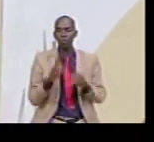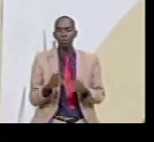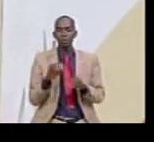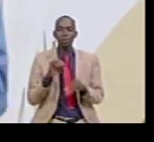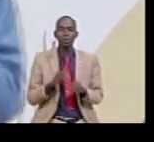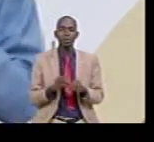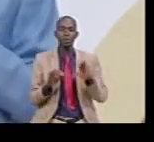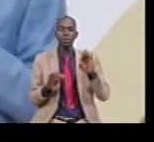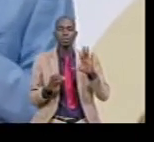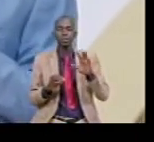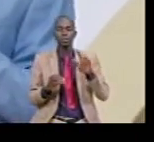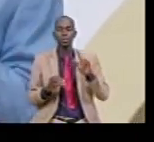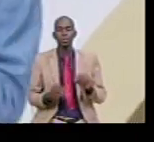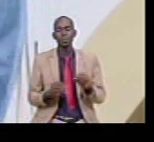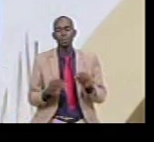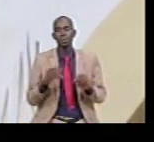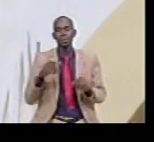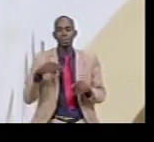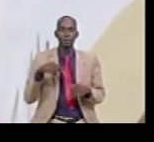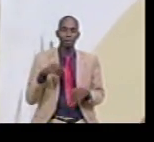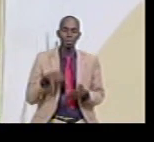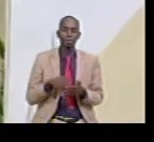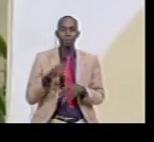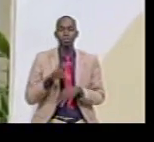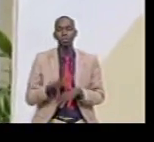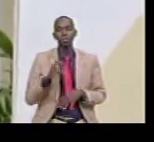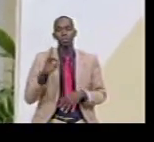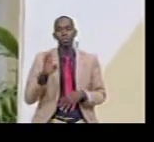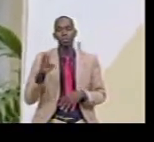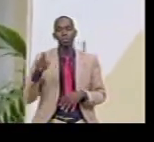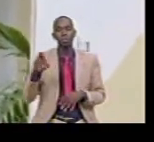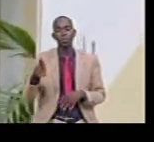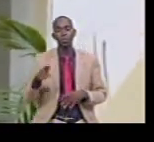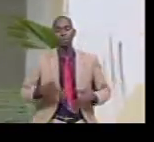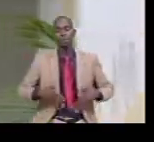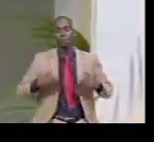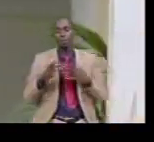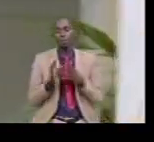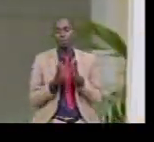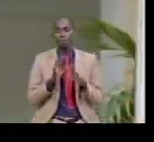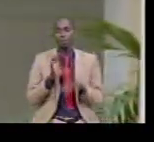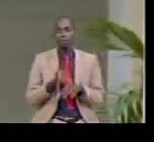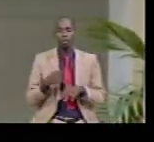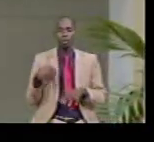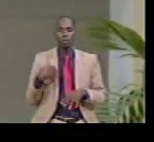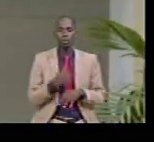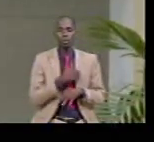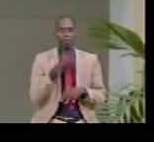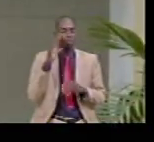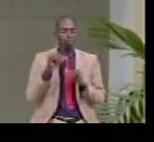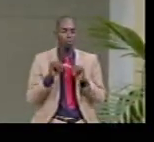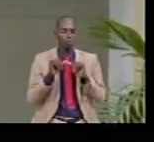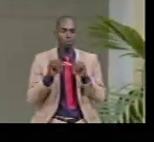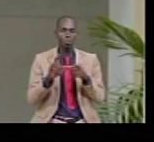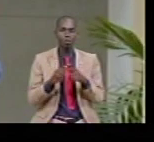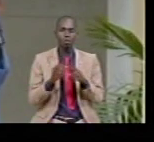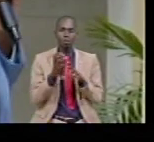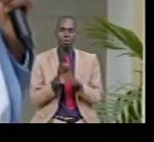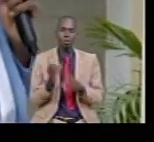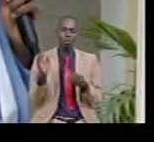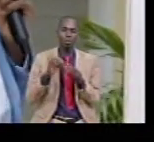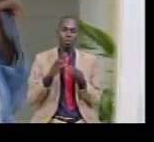Church. And we will continue to get more and more and more and more in Jesus' name. A